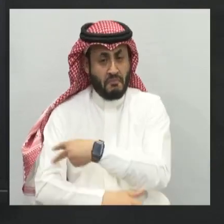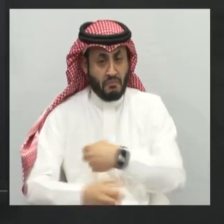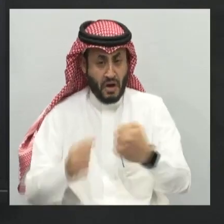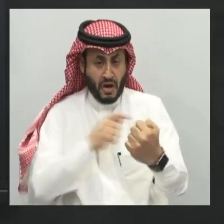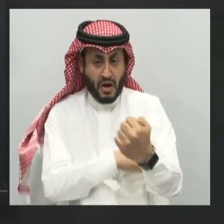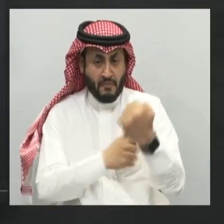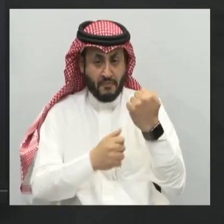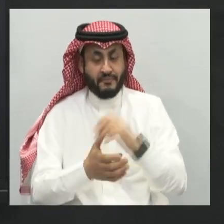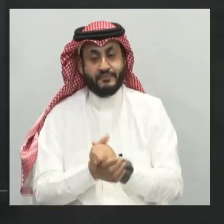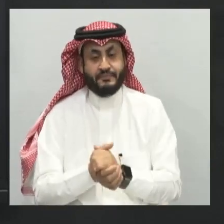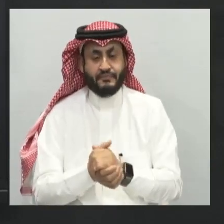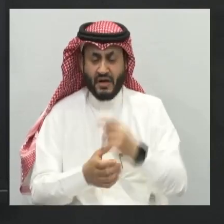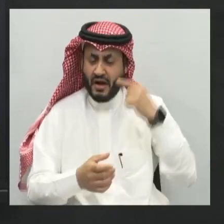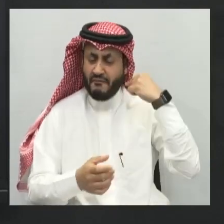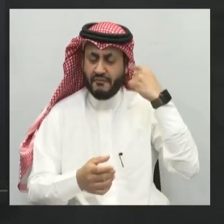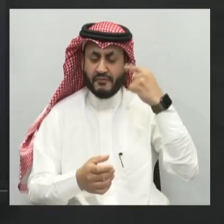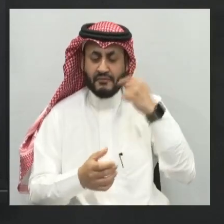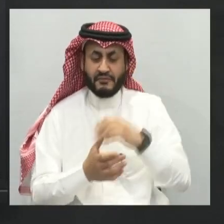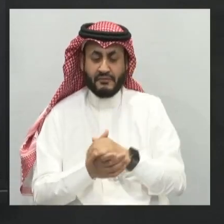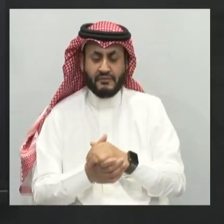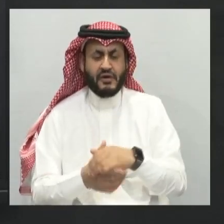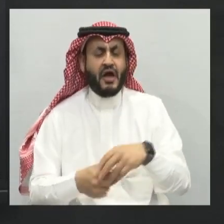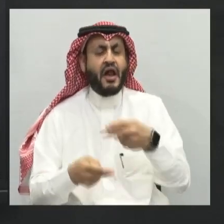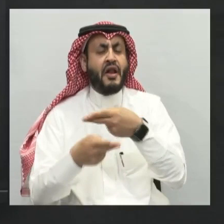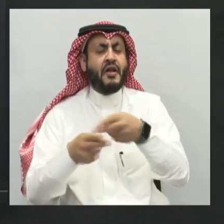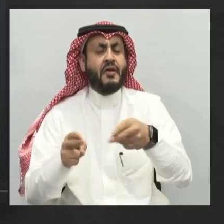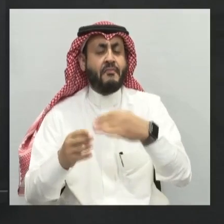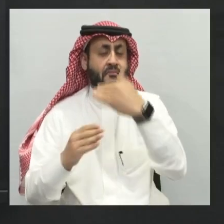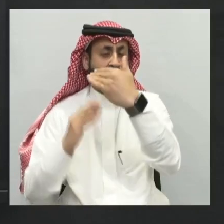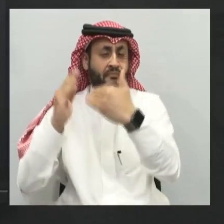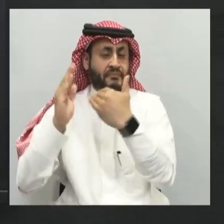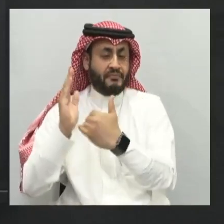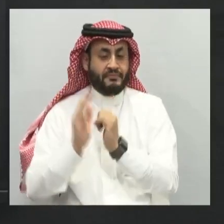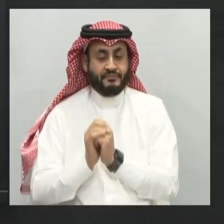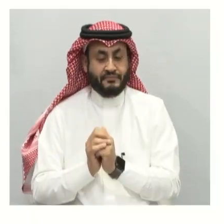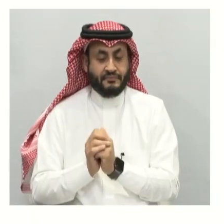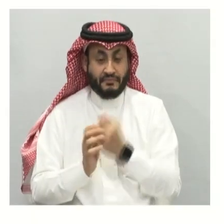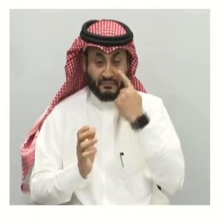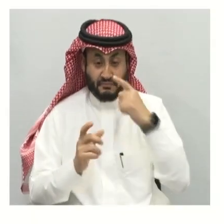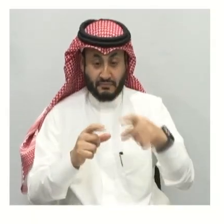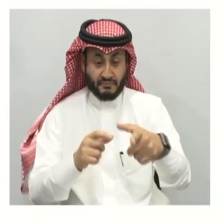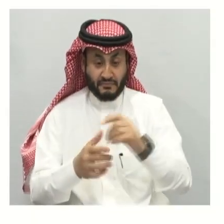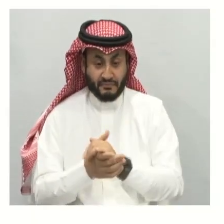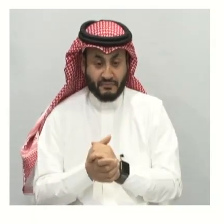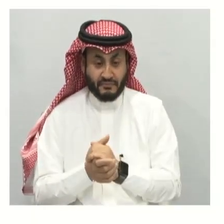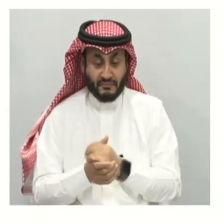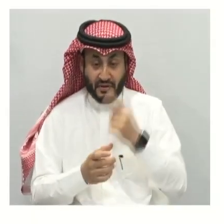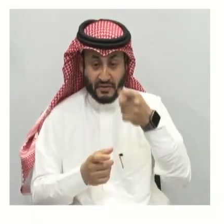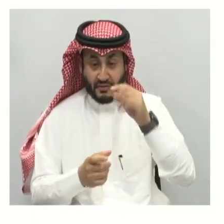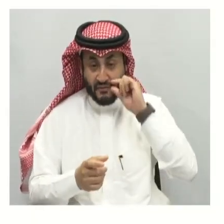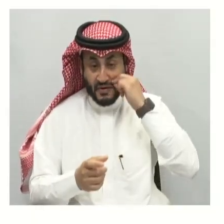muscles. So think about it at different scales. Let's look at these pictures. Here we can see a